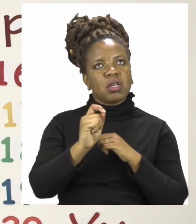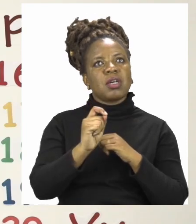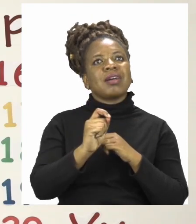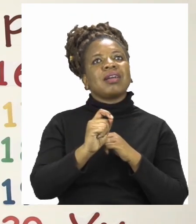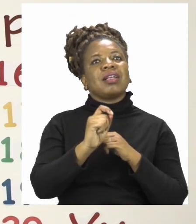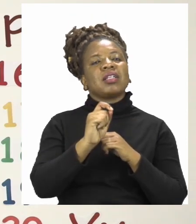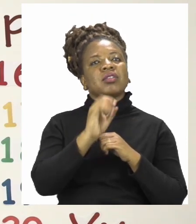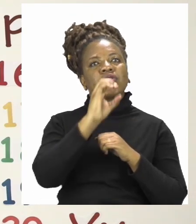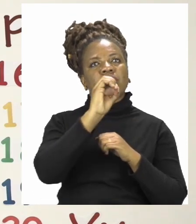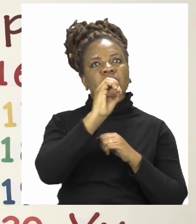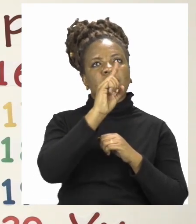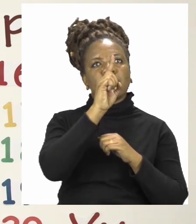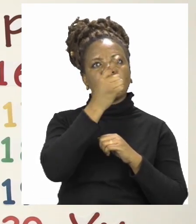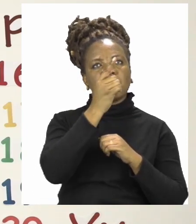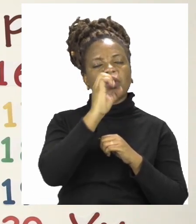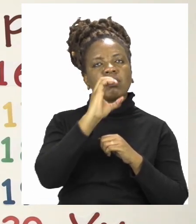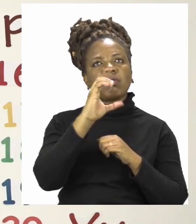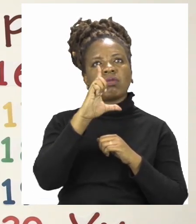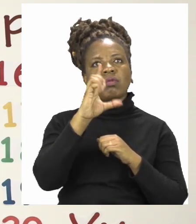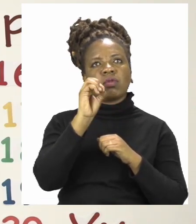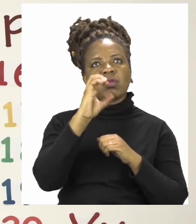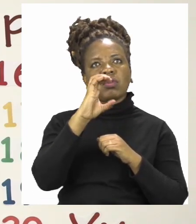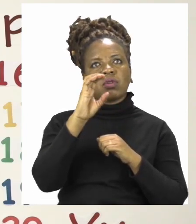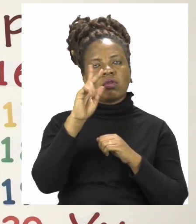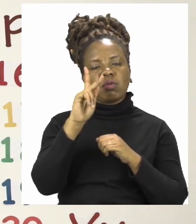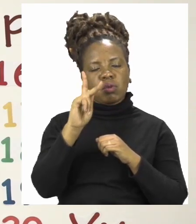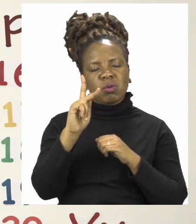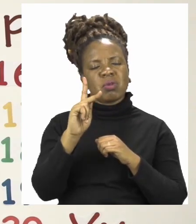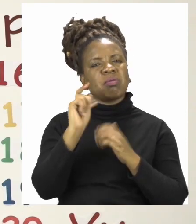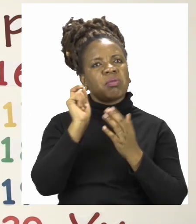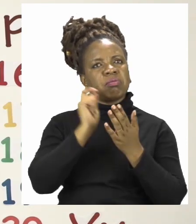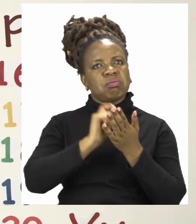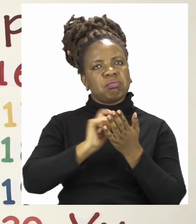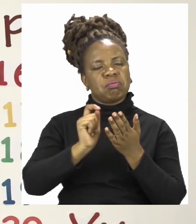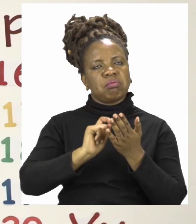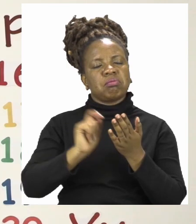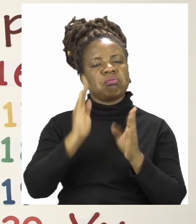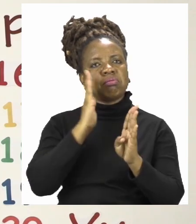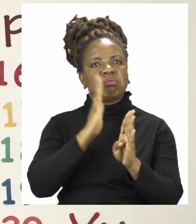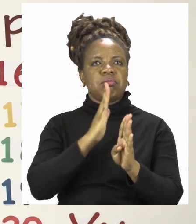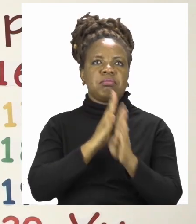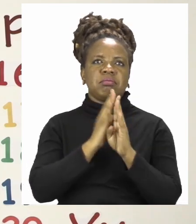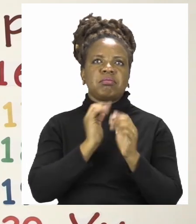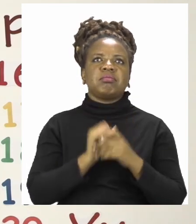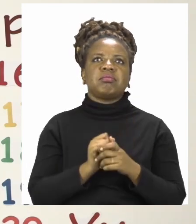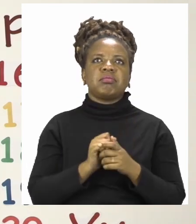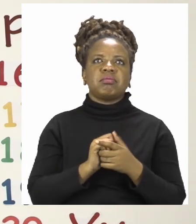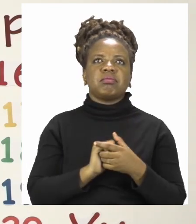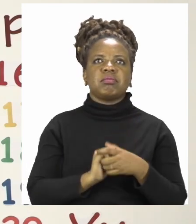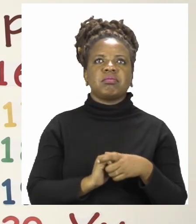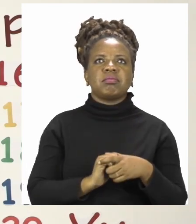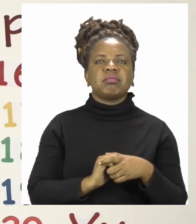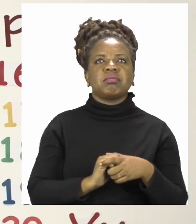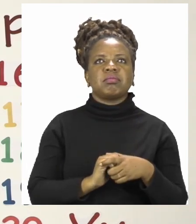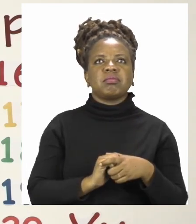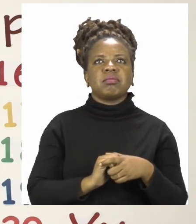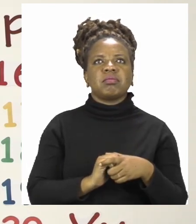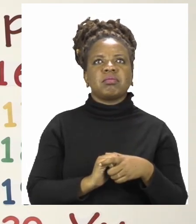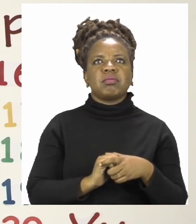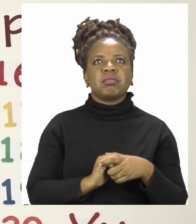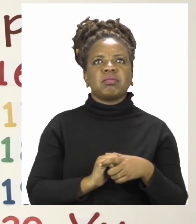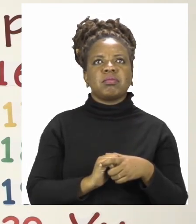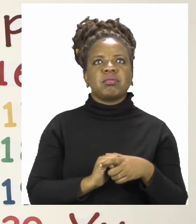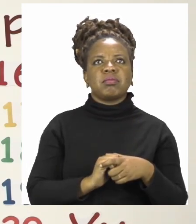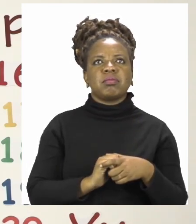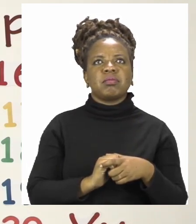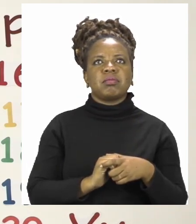Now let's practice by moving our hour hand to tell the time. If I move the hour